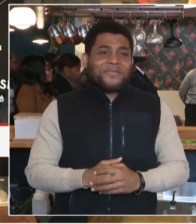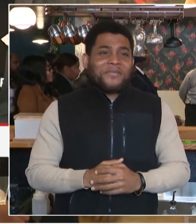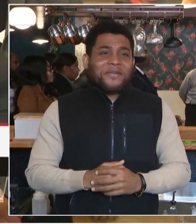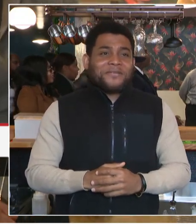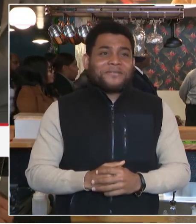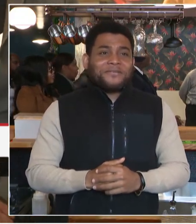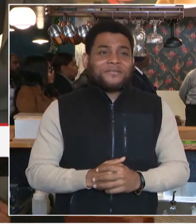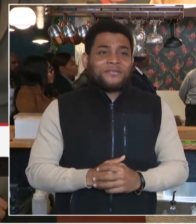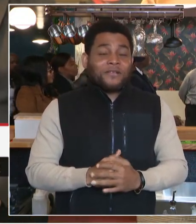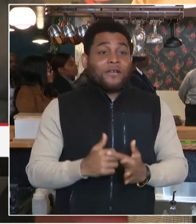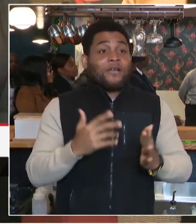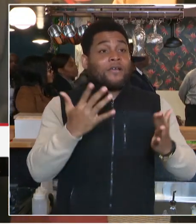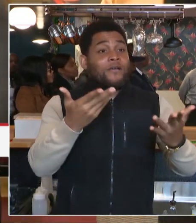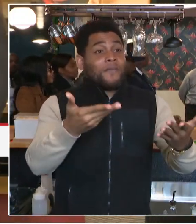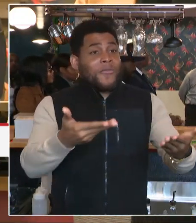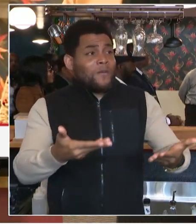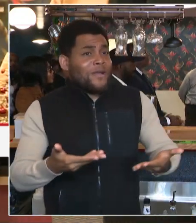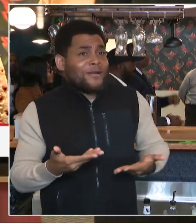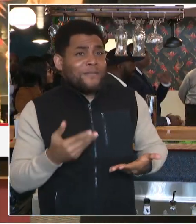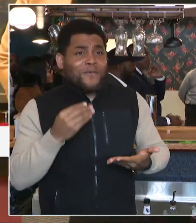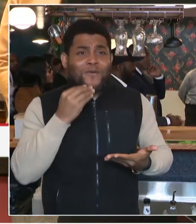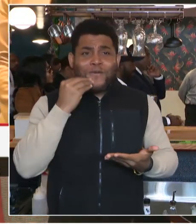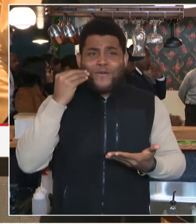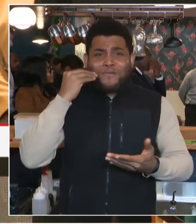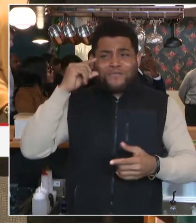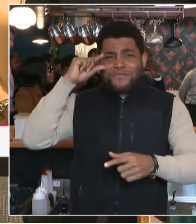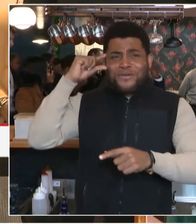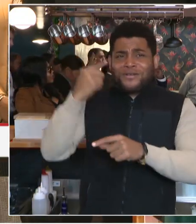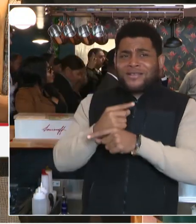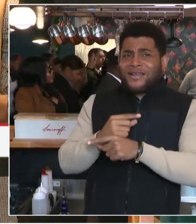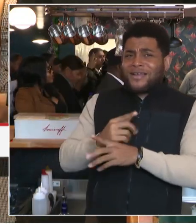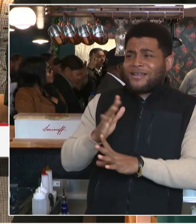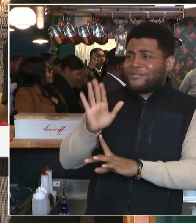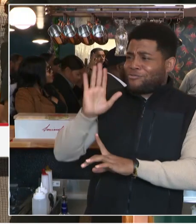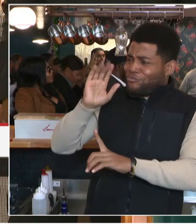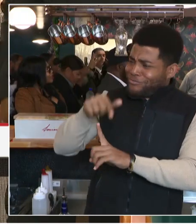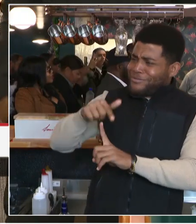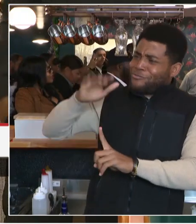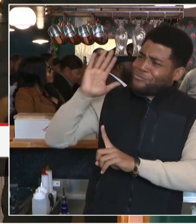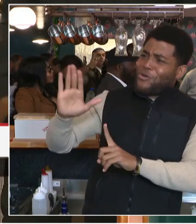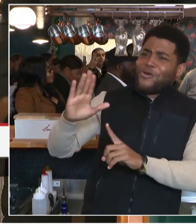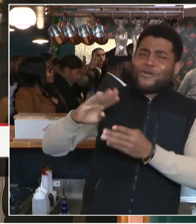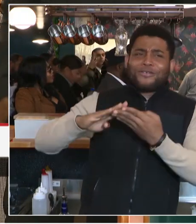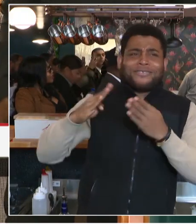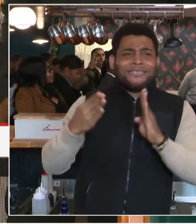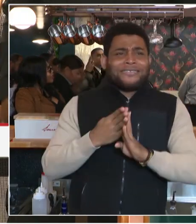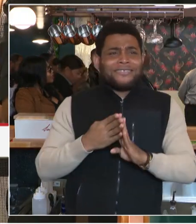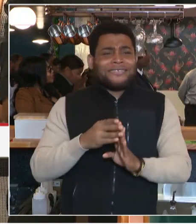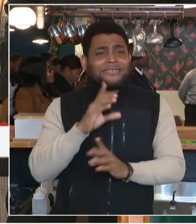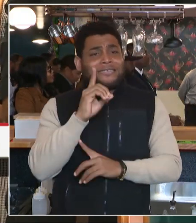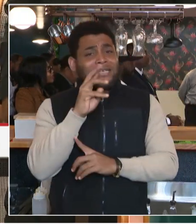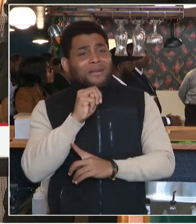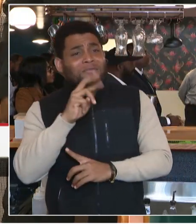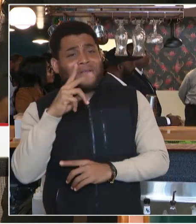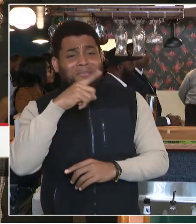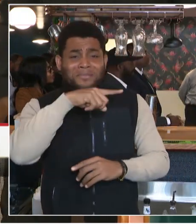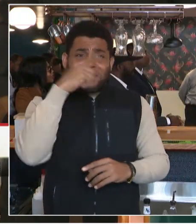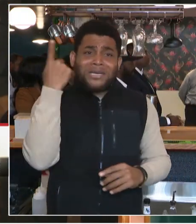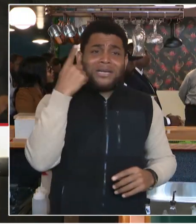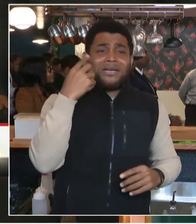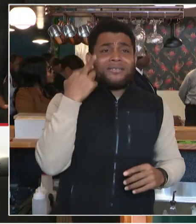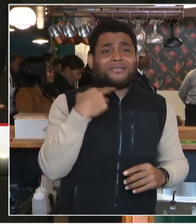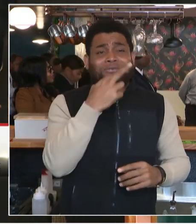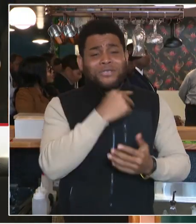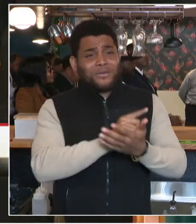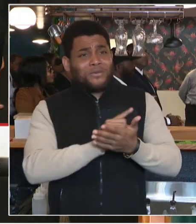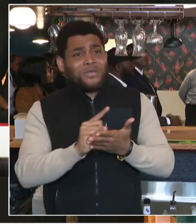Welcome home, brother. This is your city, and this is all of our home. DMV Black Restaurant Week is in our 6th year. Dr. Tucker, right? 6 years.